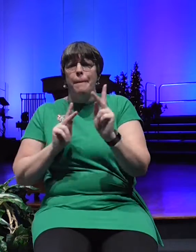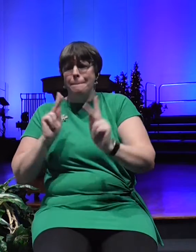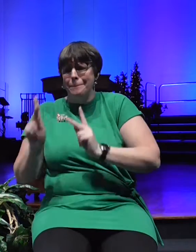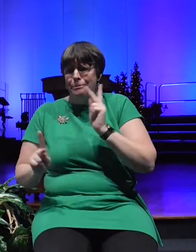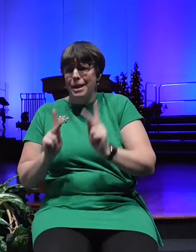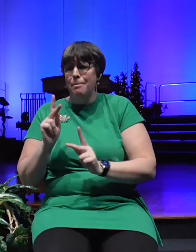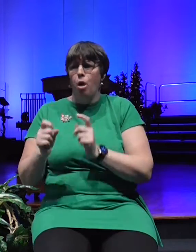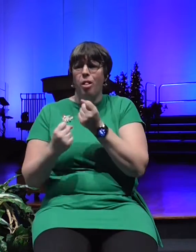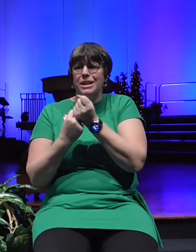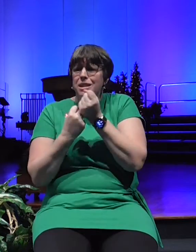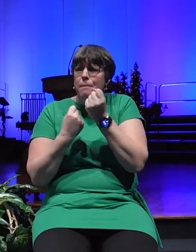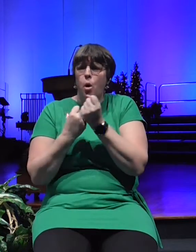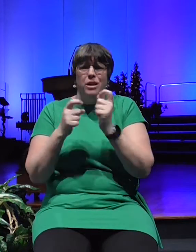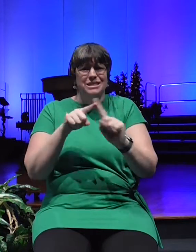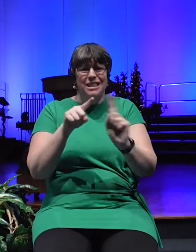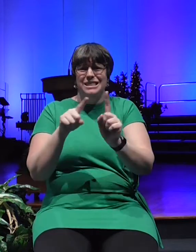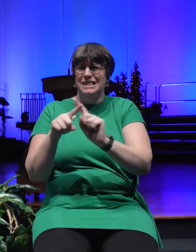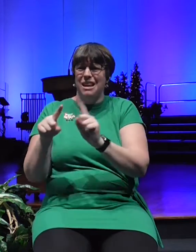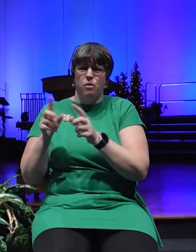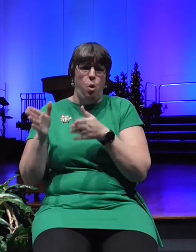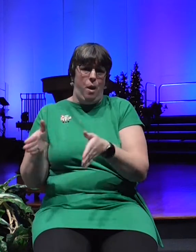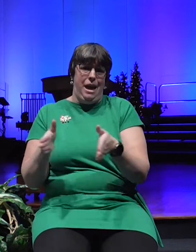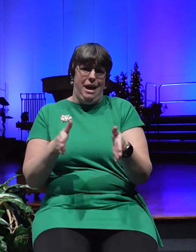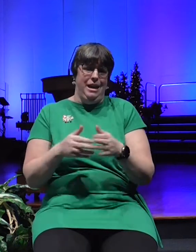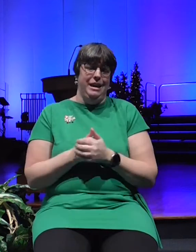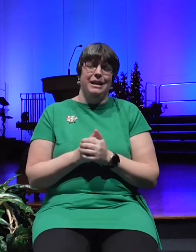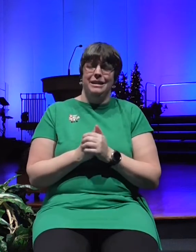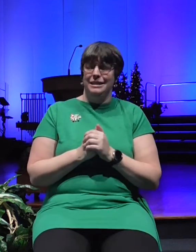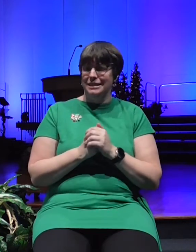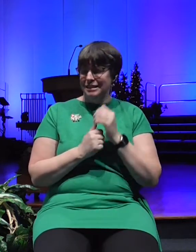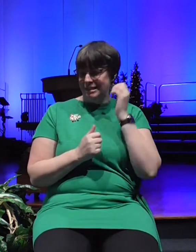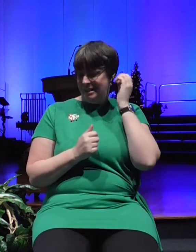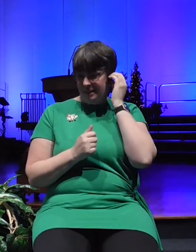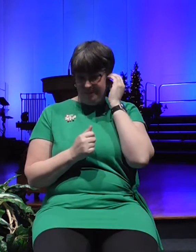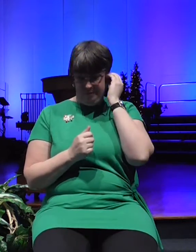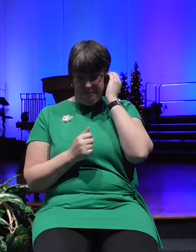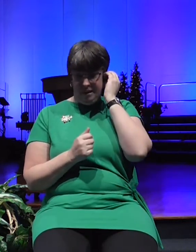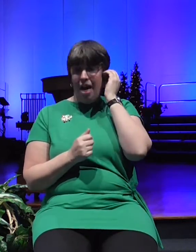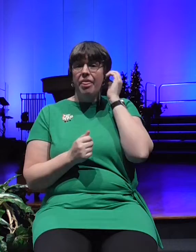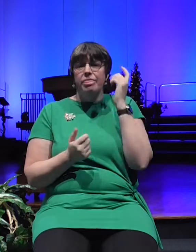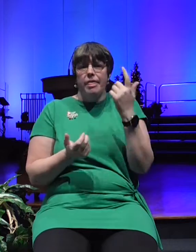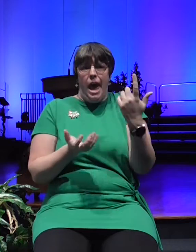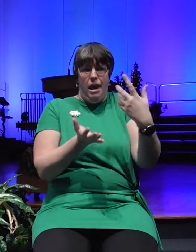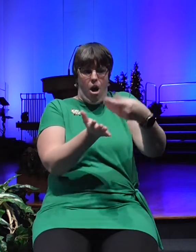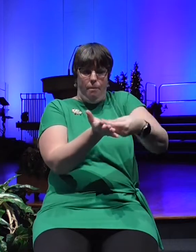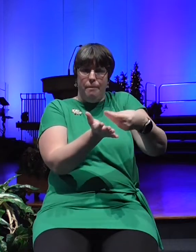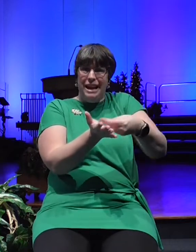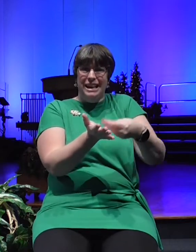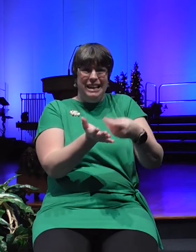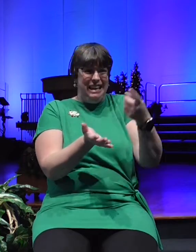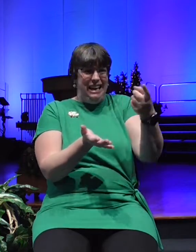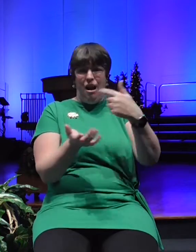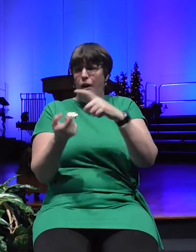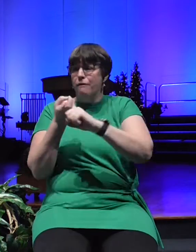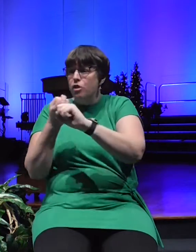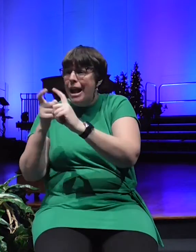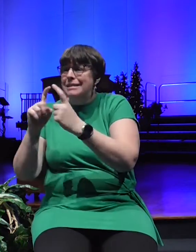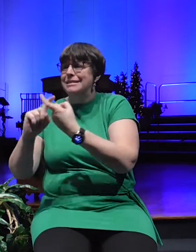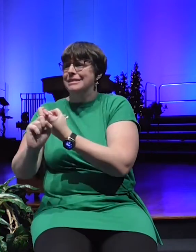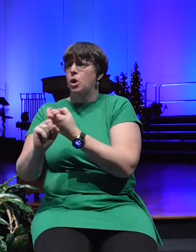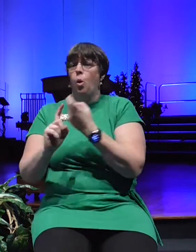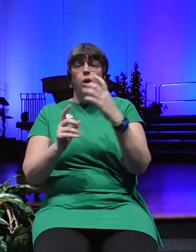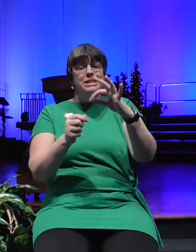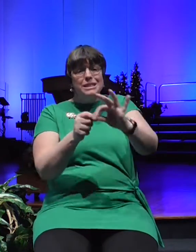people who can support us in so many profound ways. They show up as philanthropists and friends and